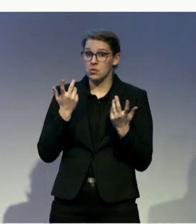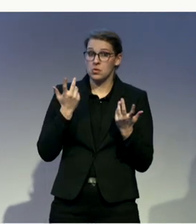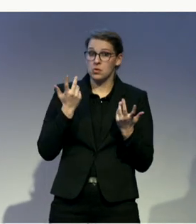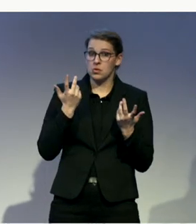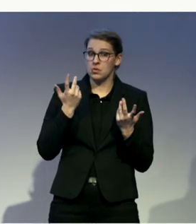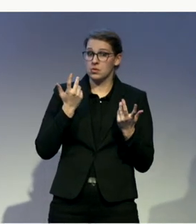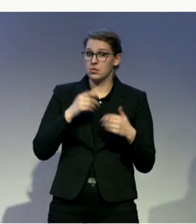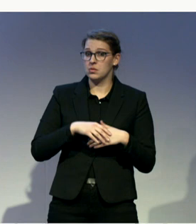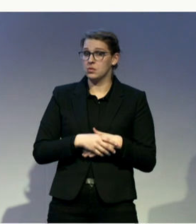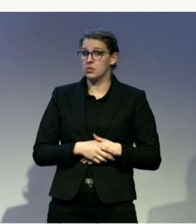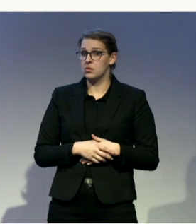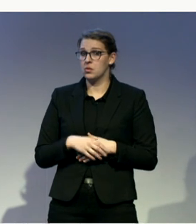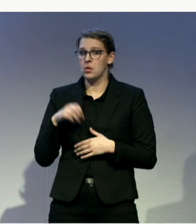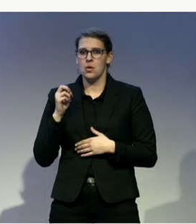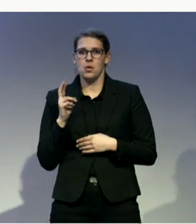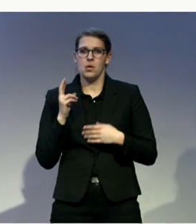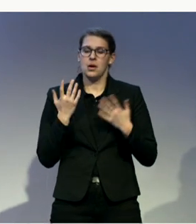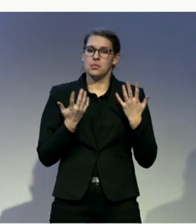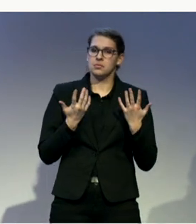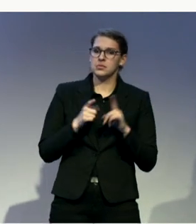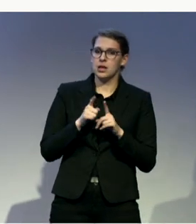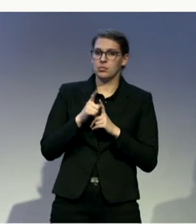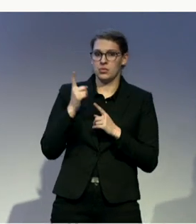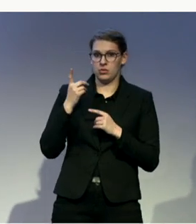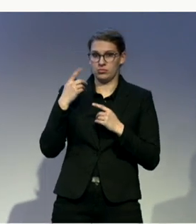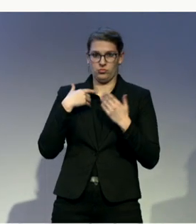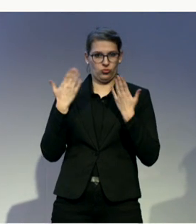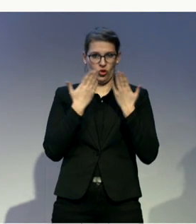to mainstream universities. Thank you.